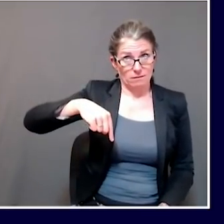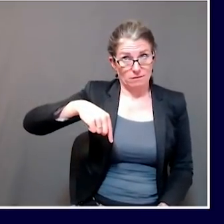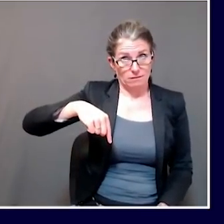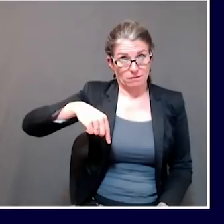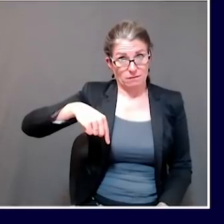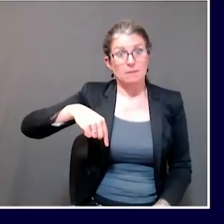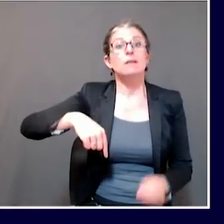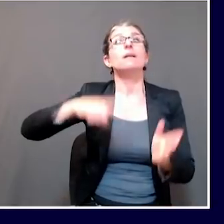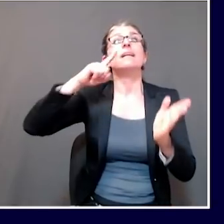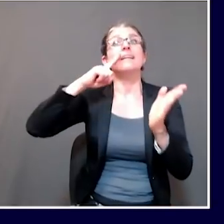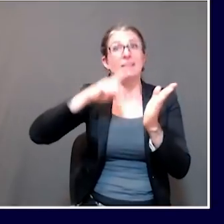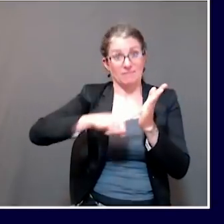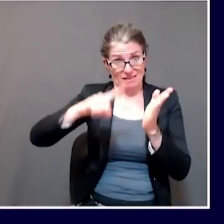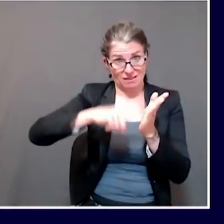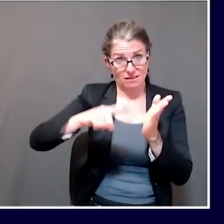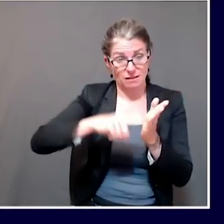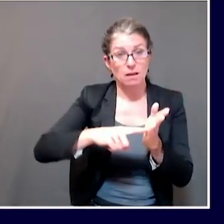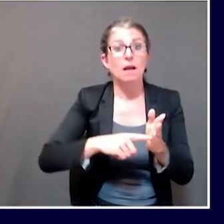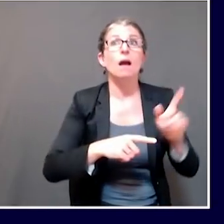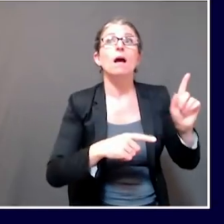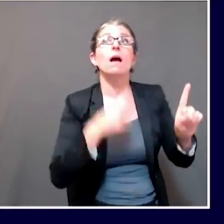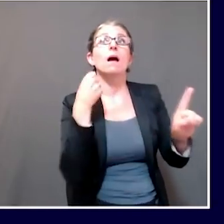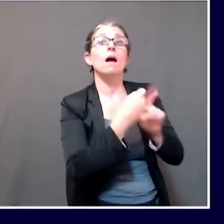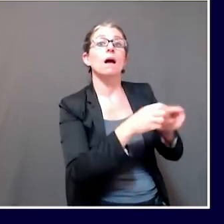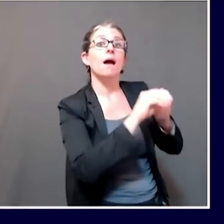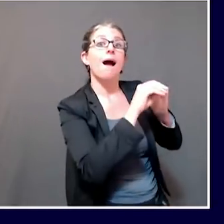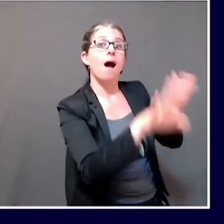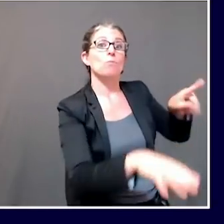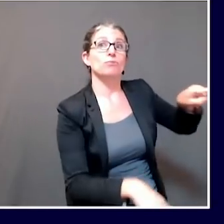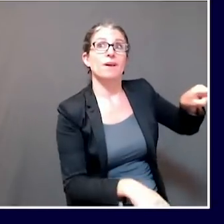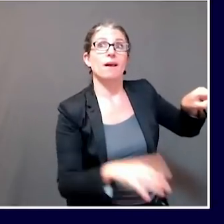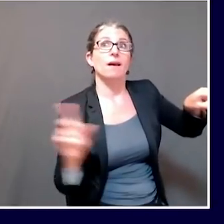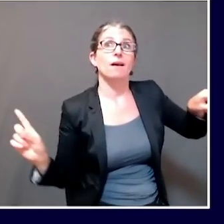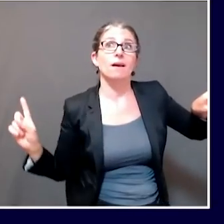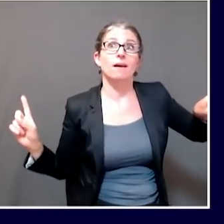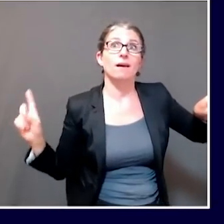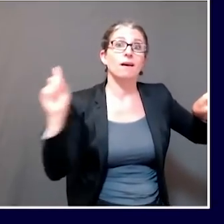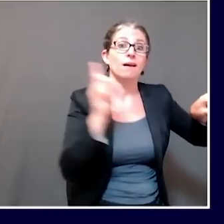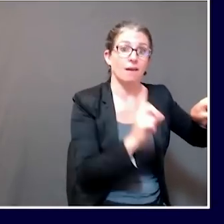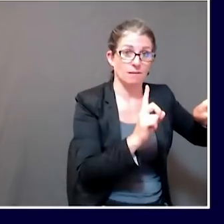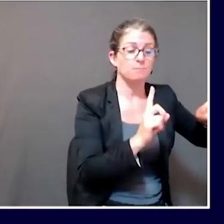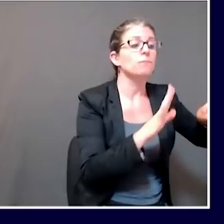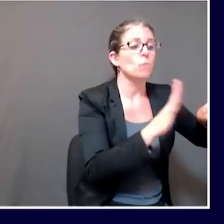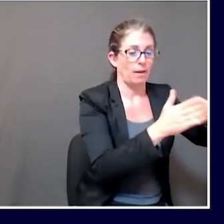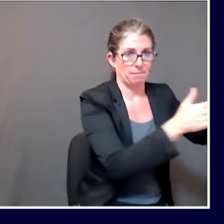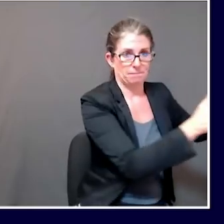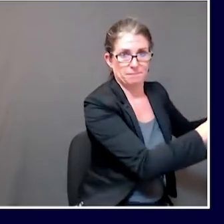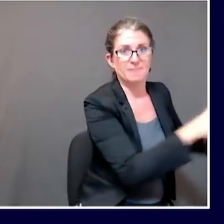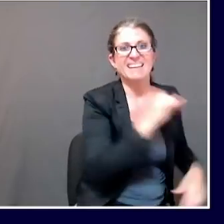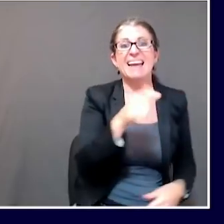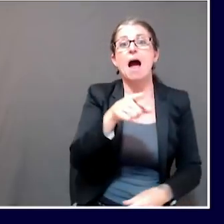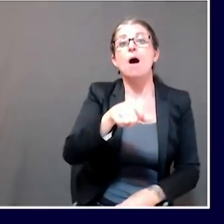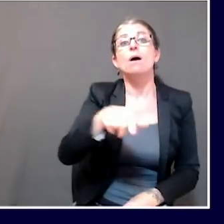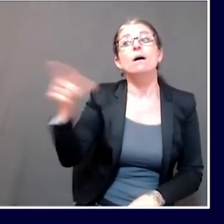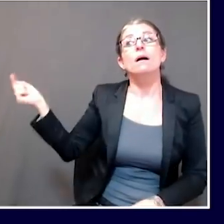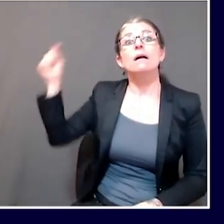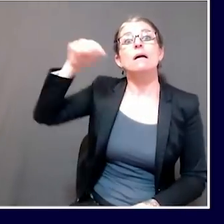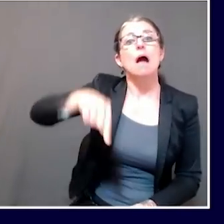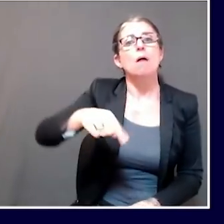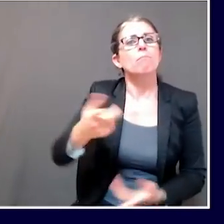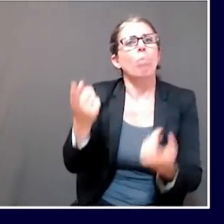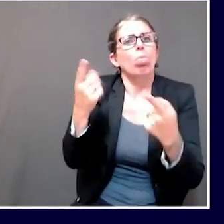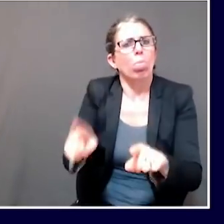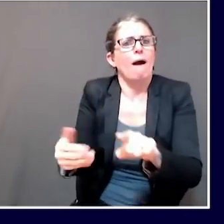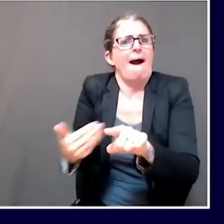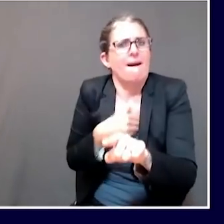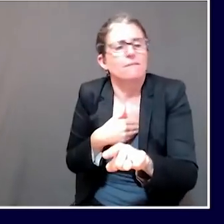our reported cases. So if it's a single case in a non-resident, Maine CDC would still conduct the case